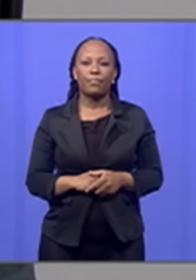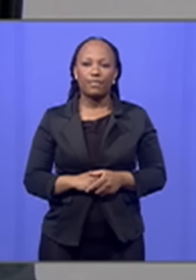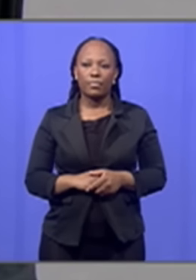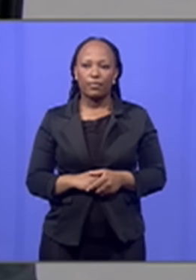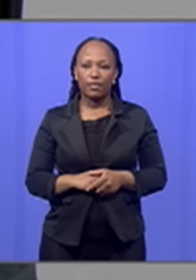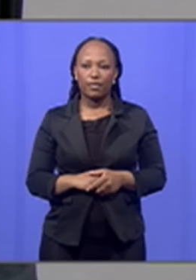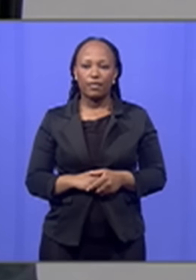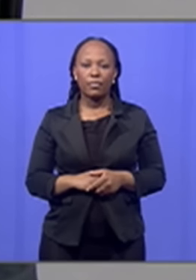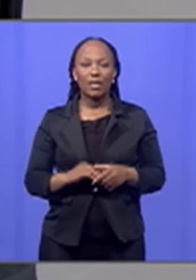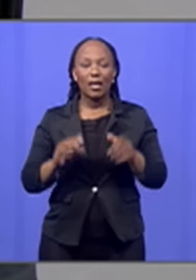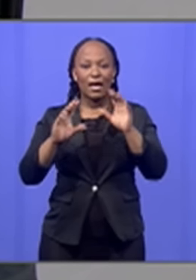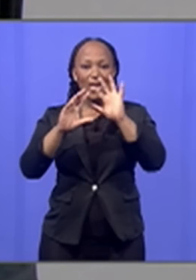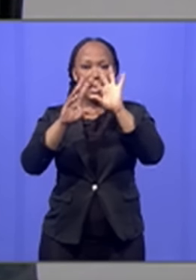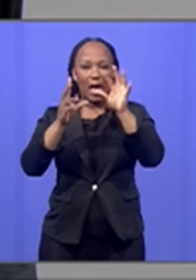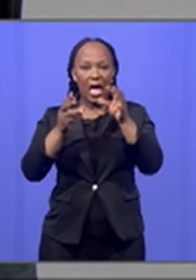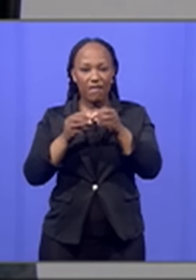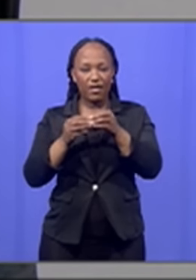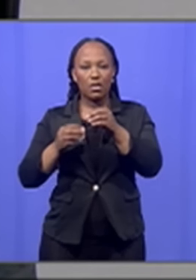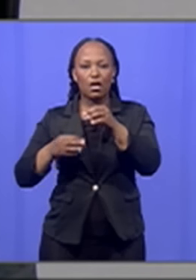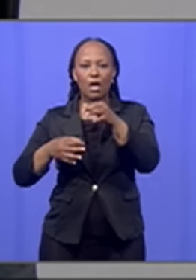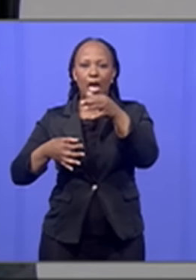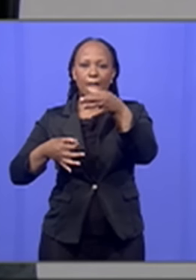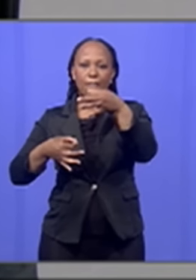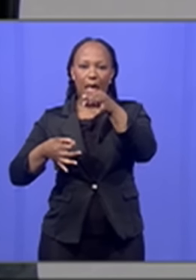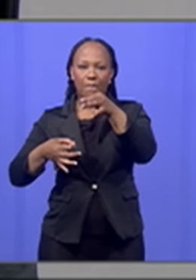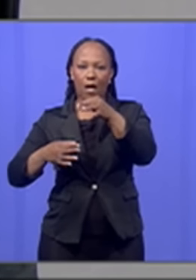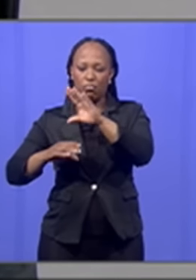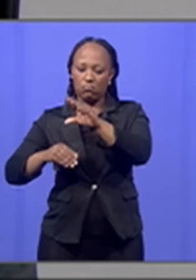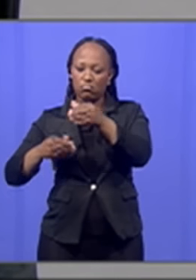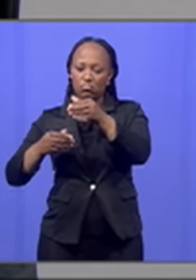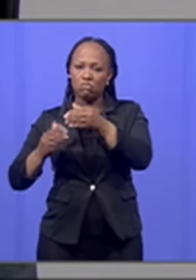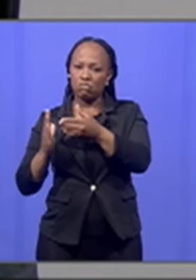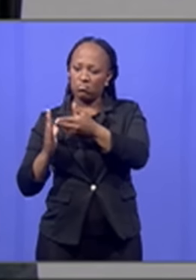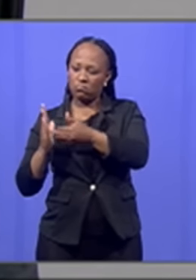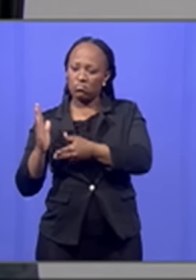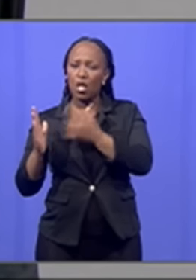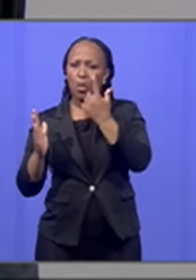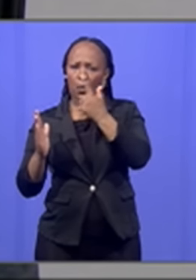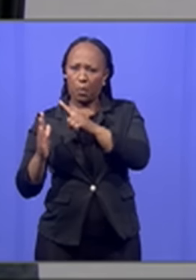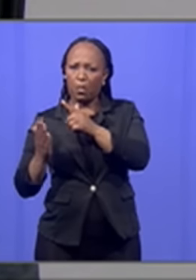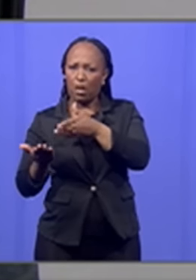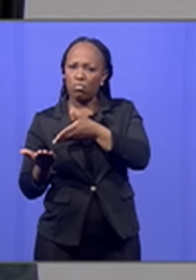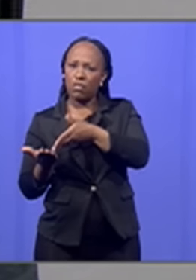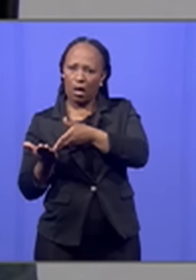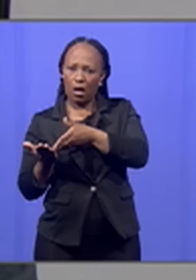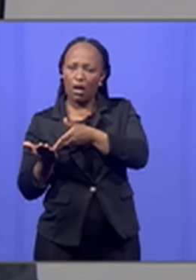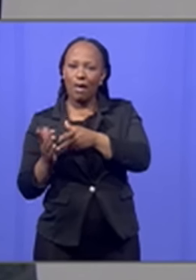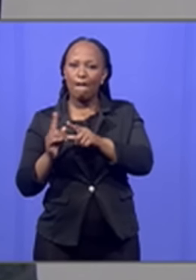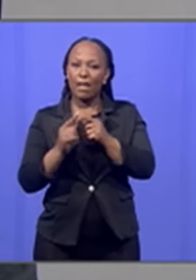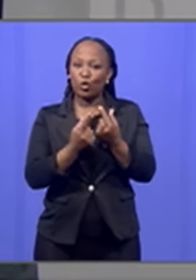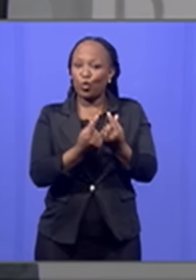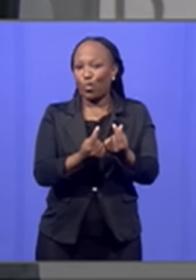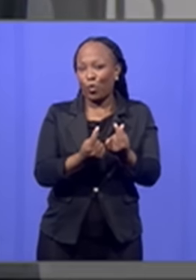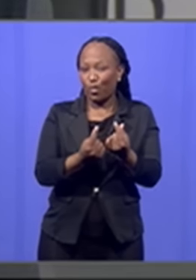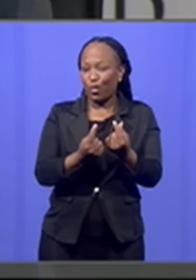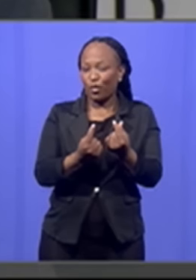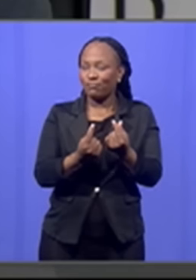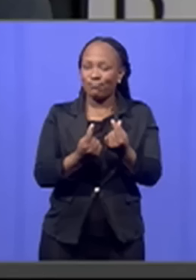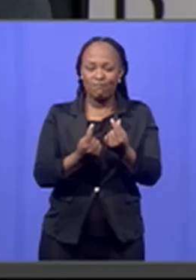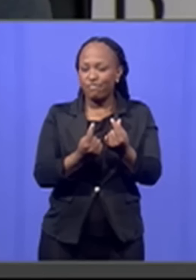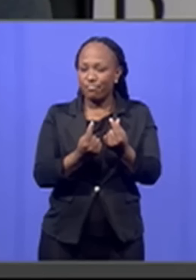are in place on paper, all of the standard requirements that one would expect. Now, the question that I pose to the Commission